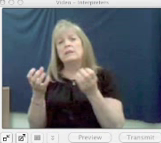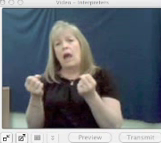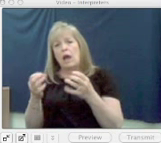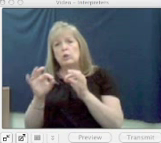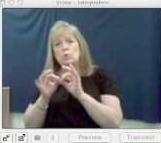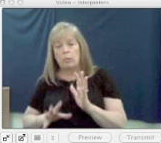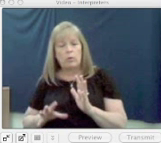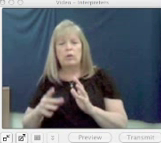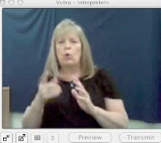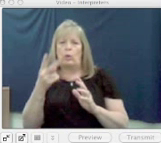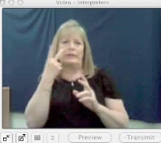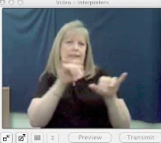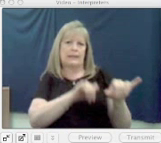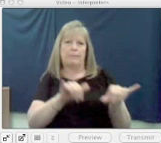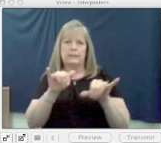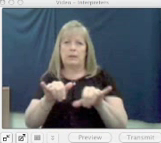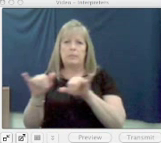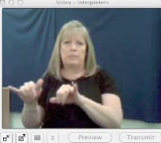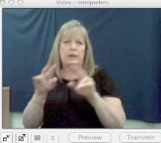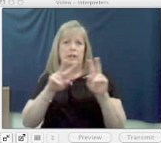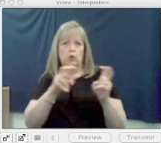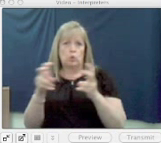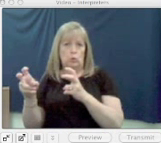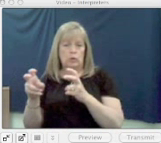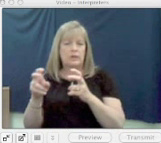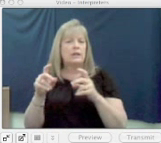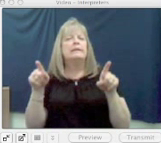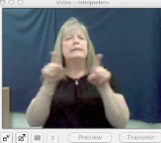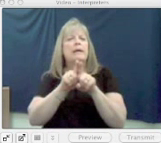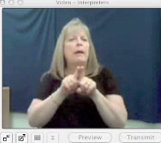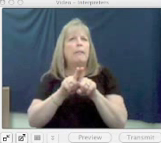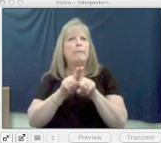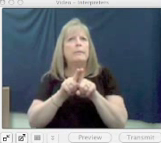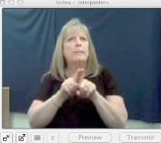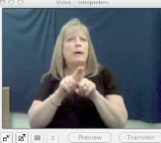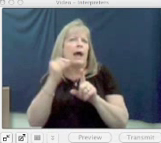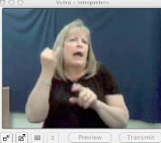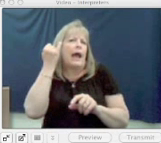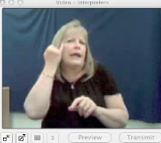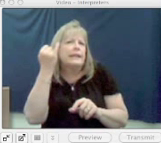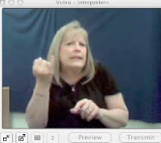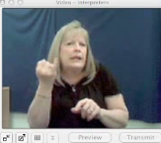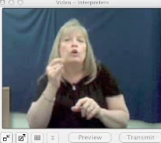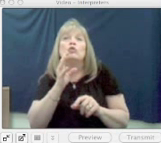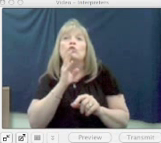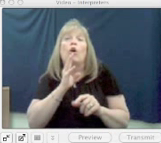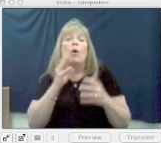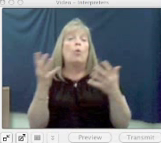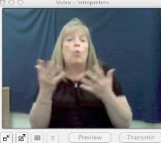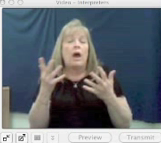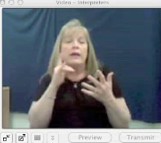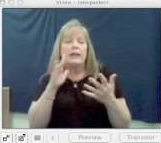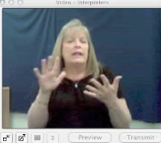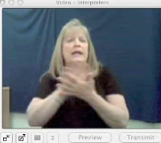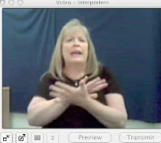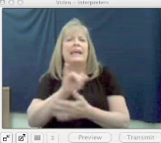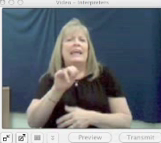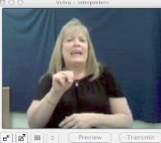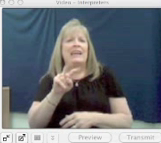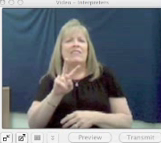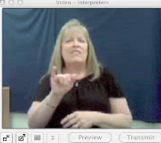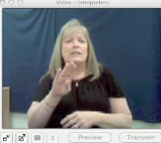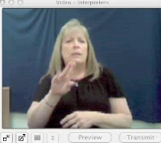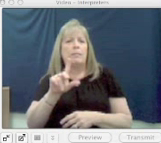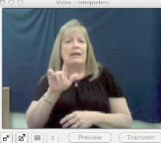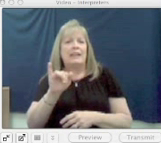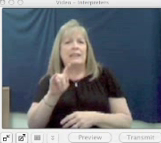same issue. You see the same idea of invisibility. And again, we might dismiss it and say, we don't